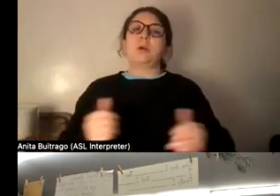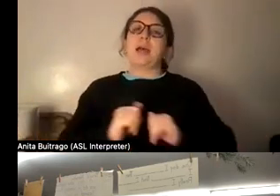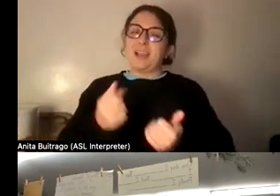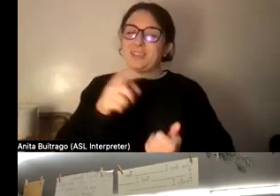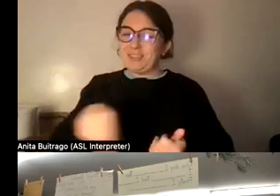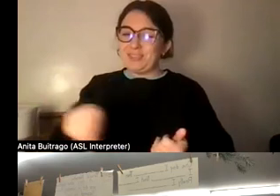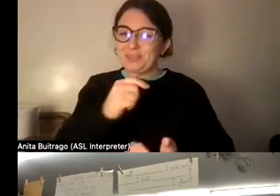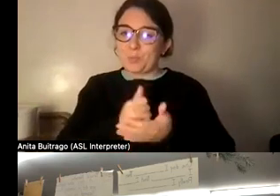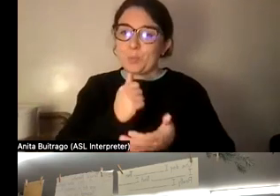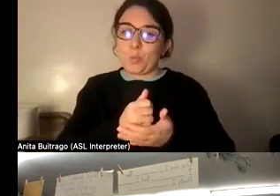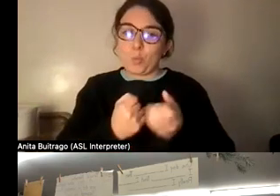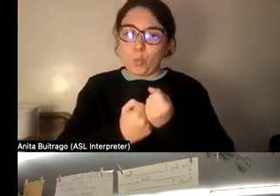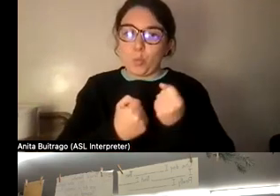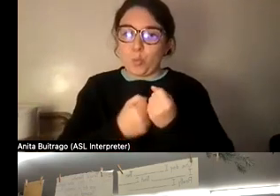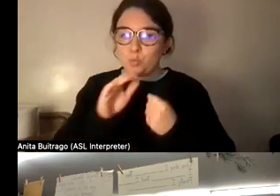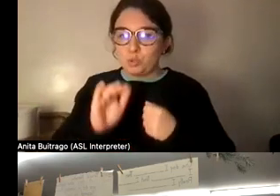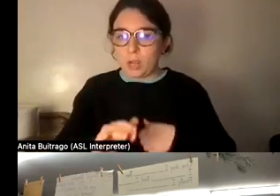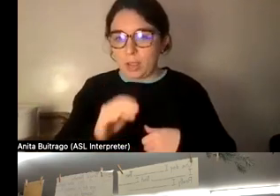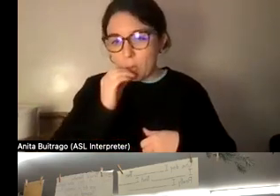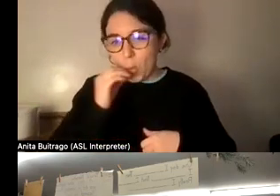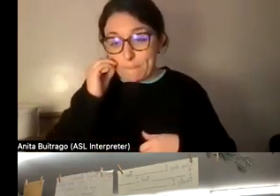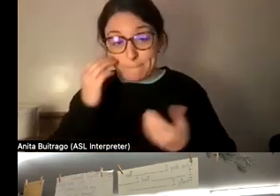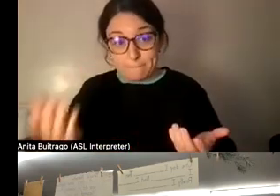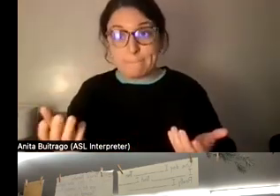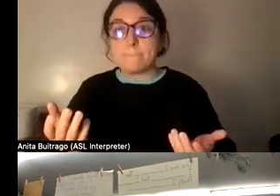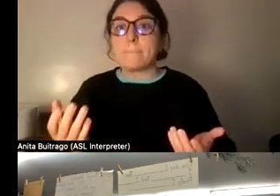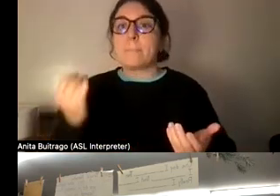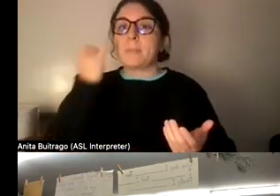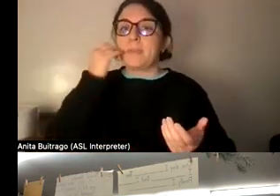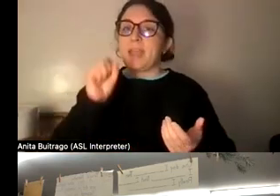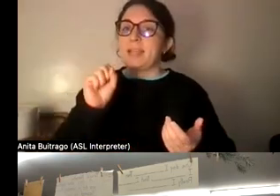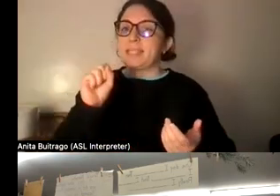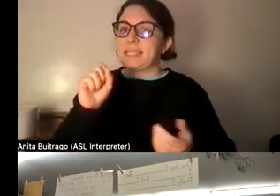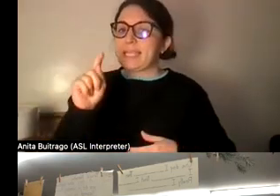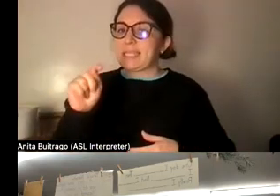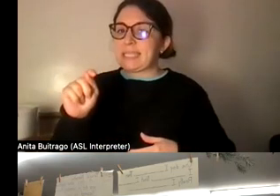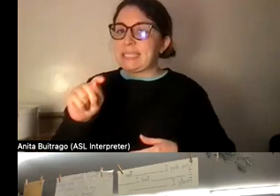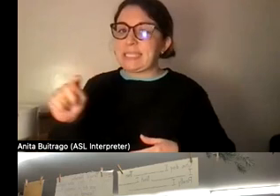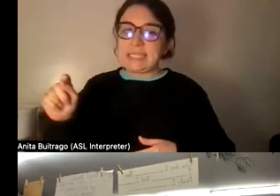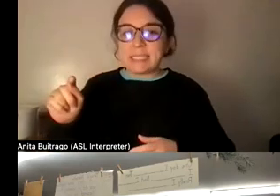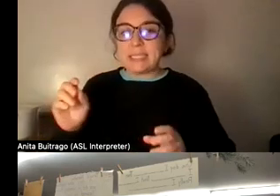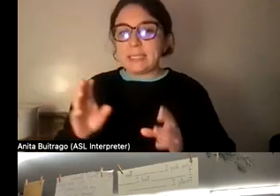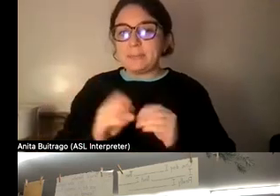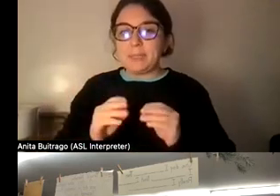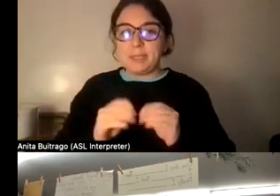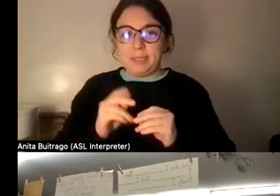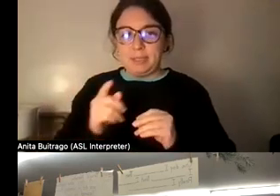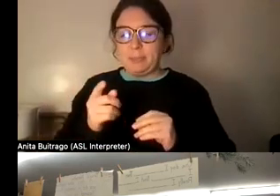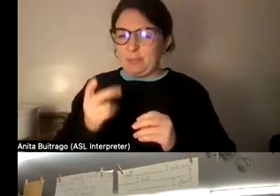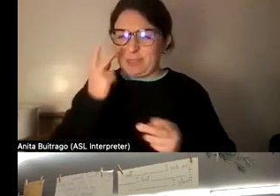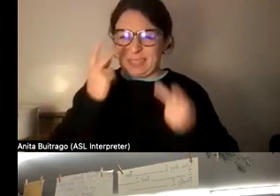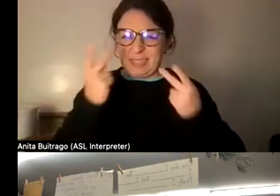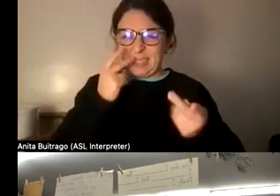meet with families in SST meetings. I'm sure you guys get it all the time. So this is not an